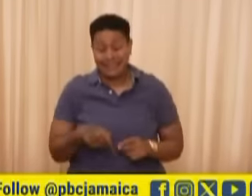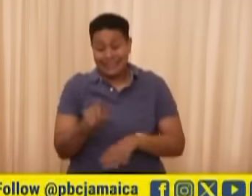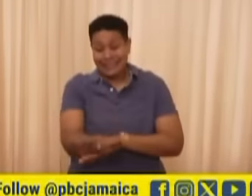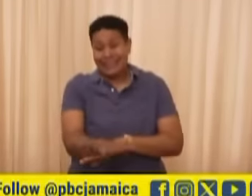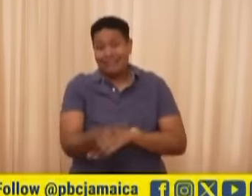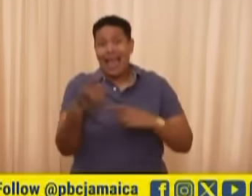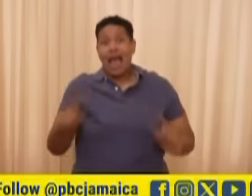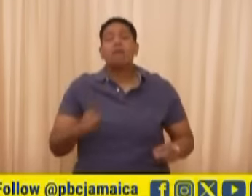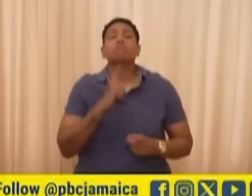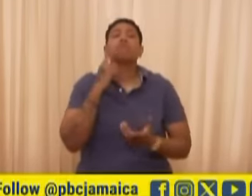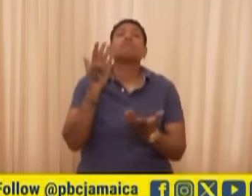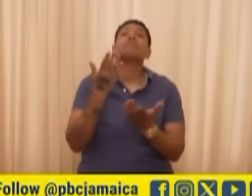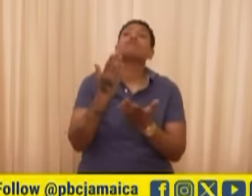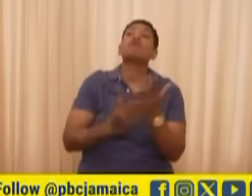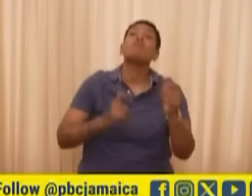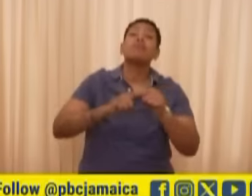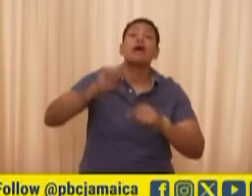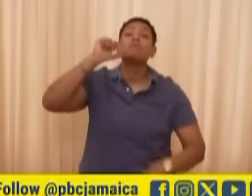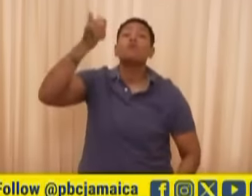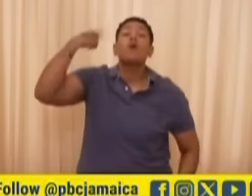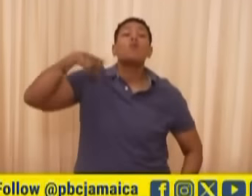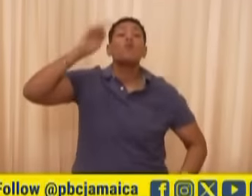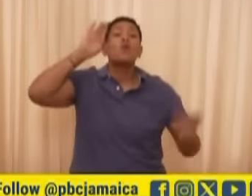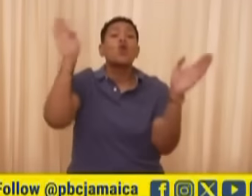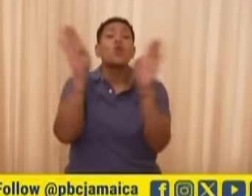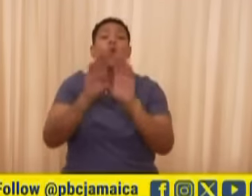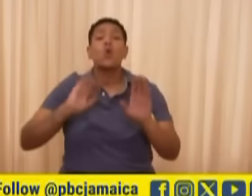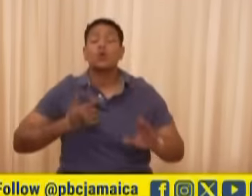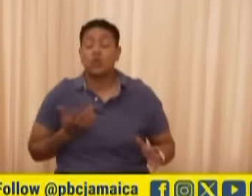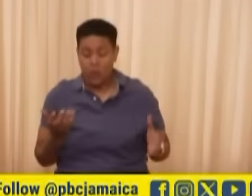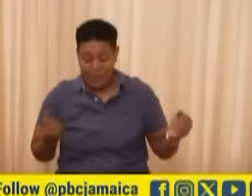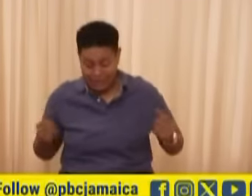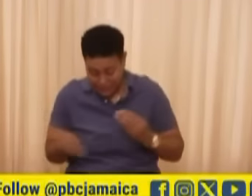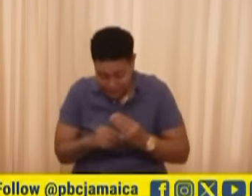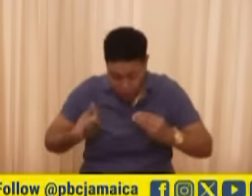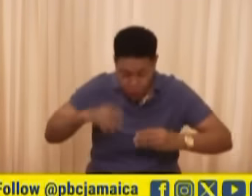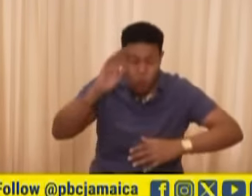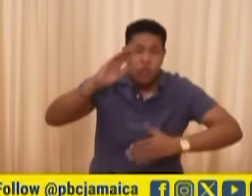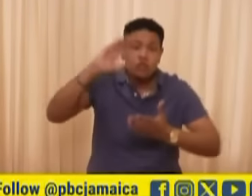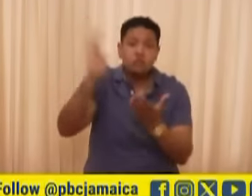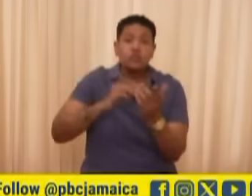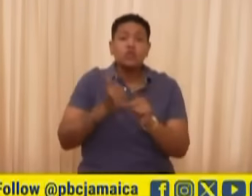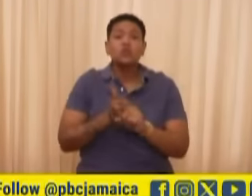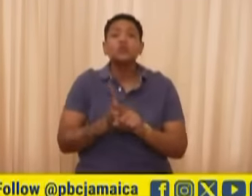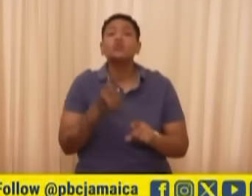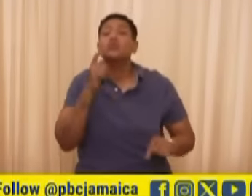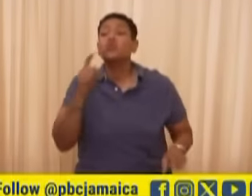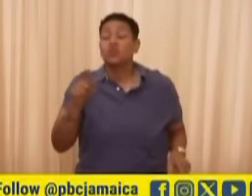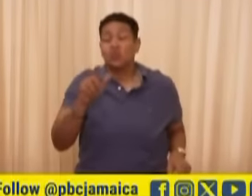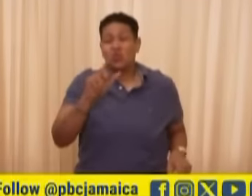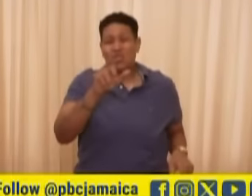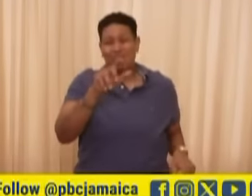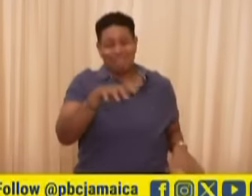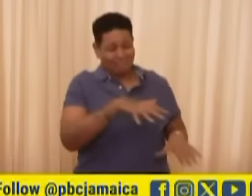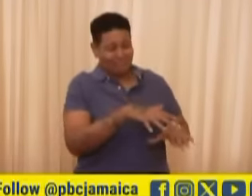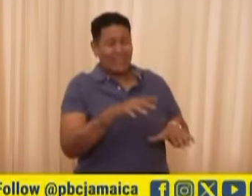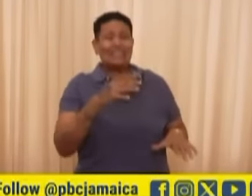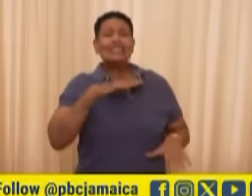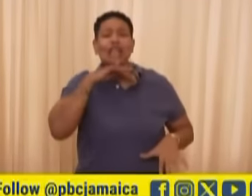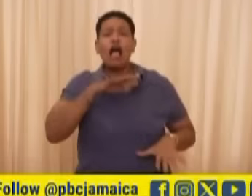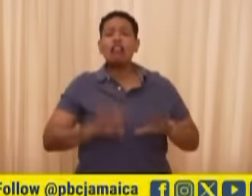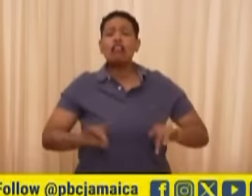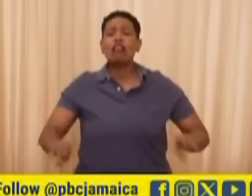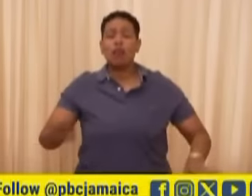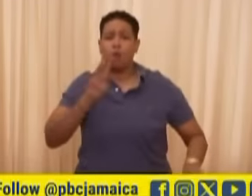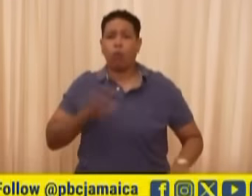evening. Sometime tomorrow, we will close off our intakes so that we reduce siltation in our reservoirs and major storage